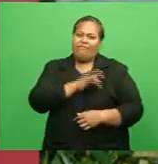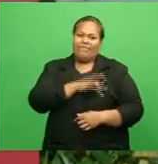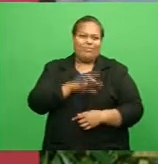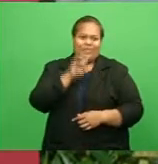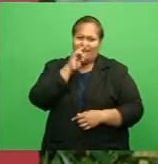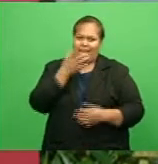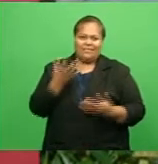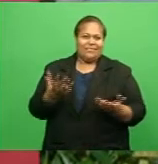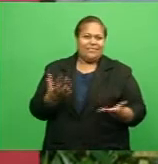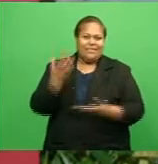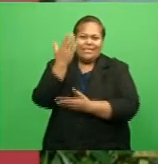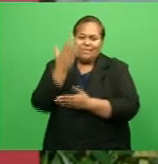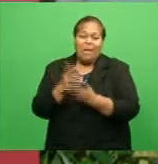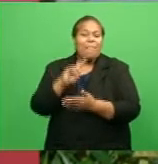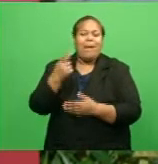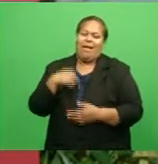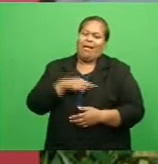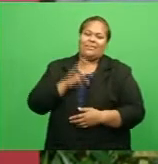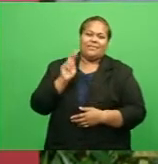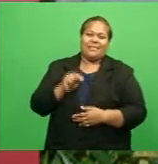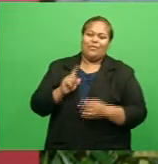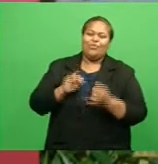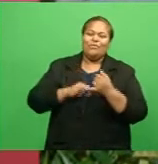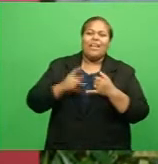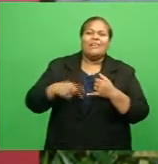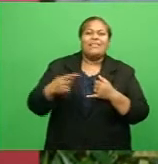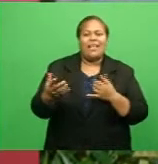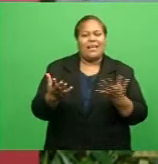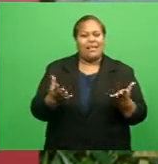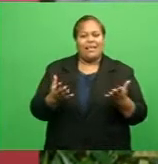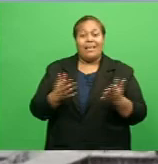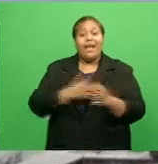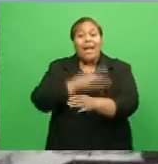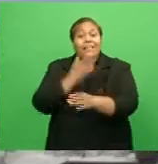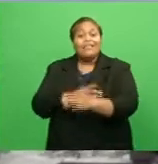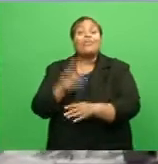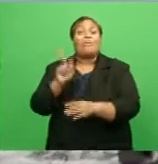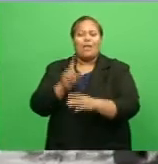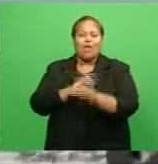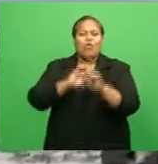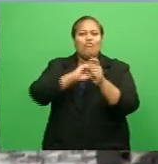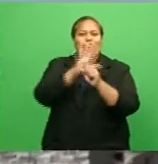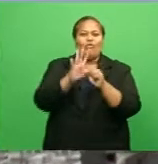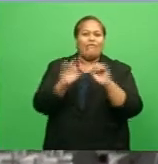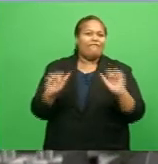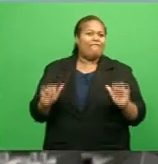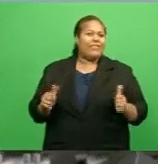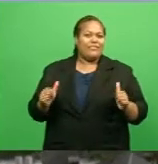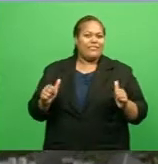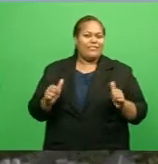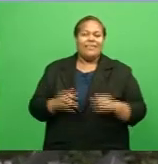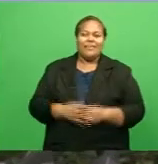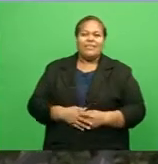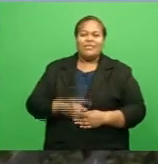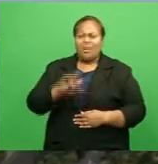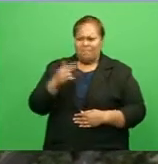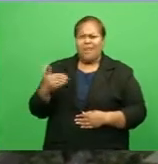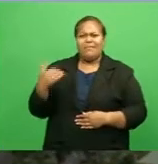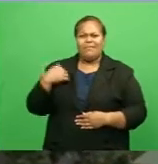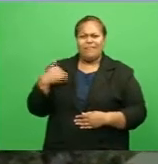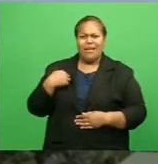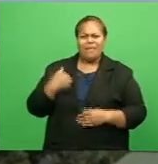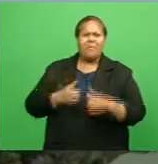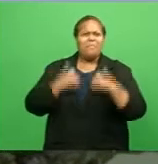sector, but it's about sustaining ourselves till we get out of COVID crisis. The board chair says there are a lot of factors which affect real